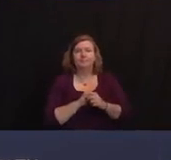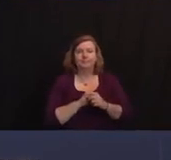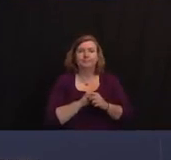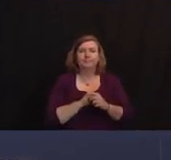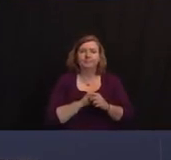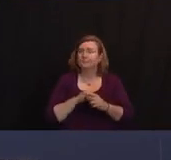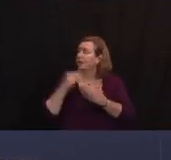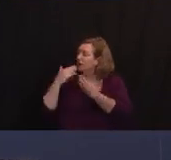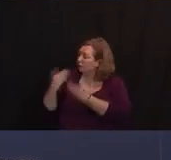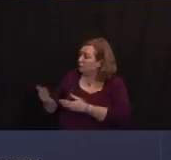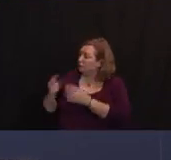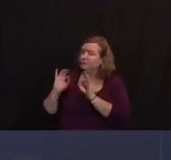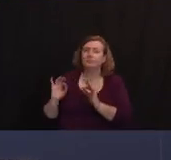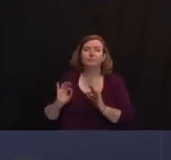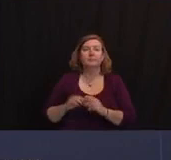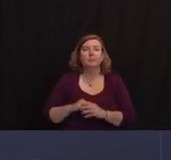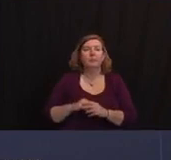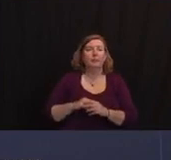on all.